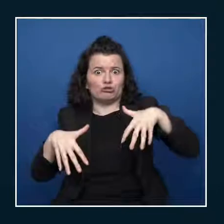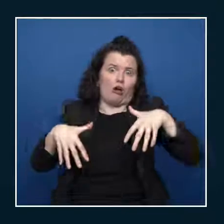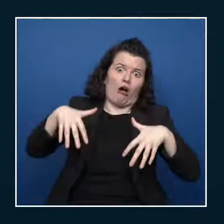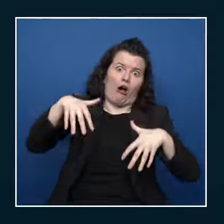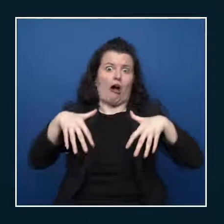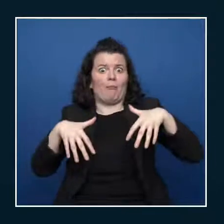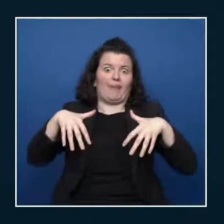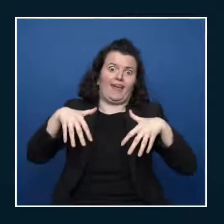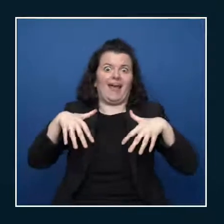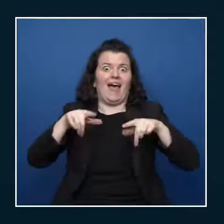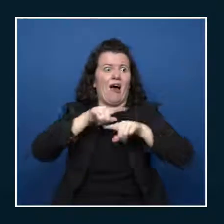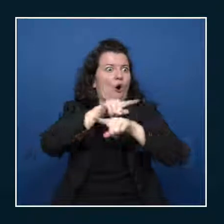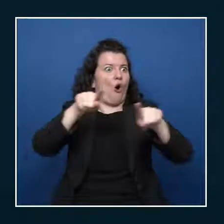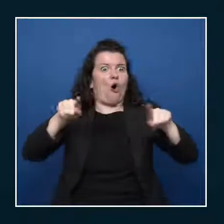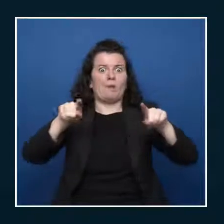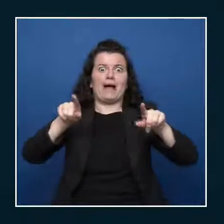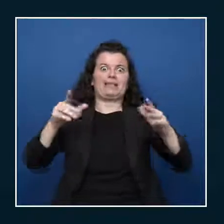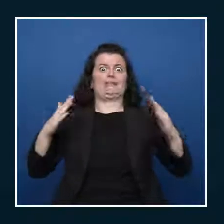I think.